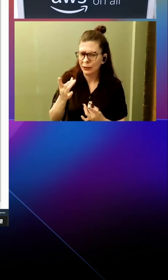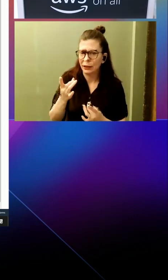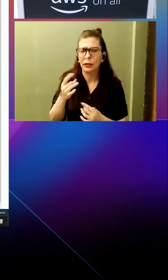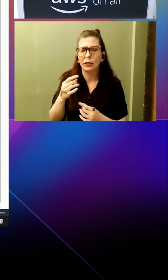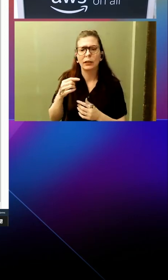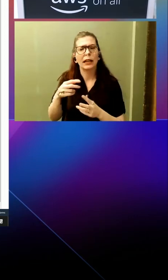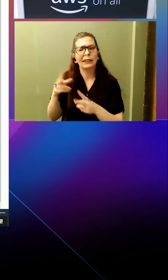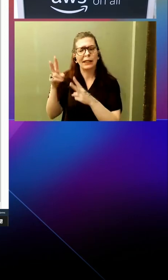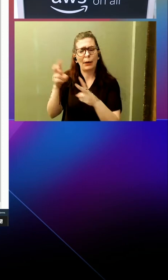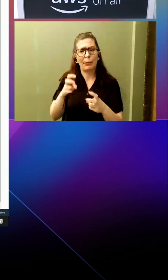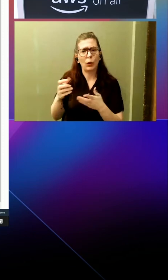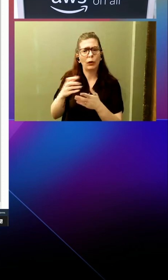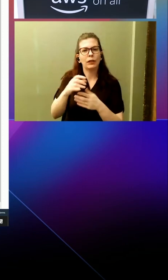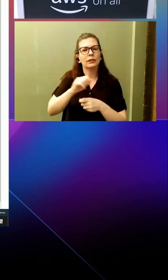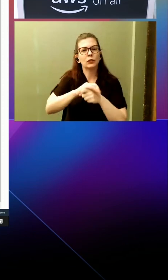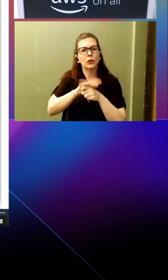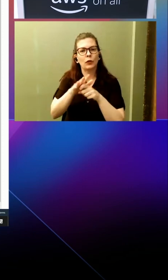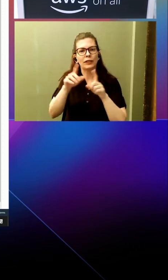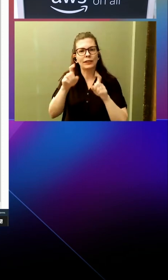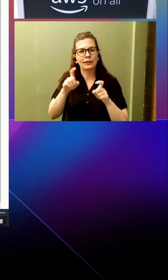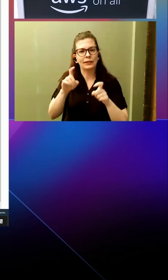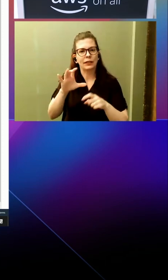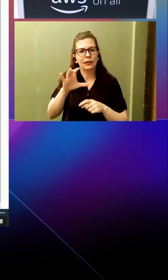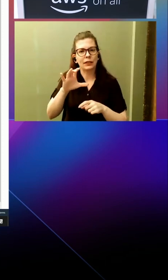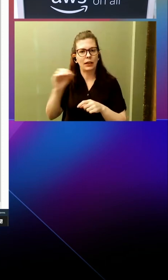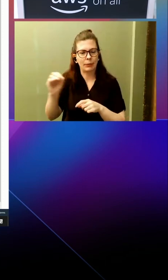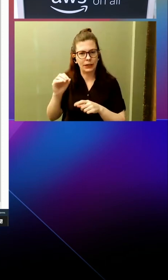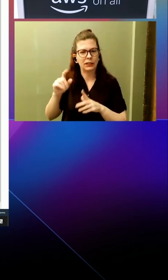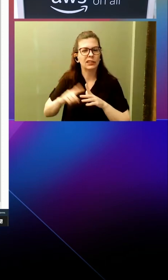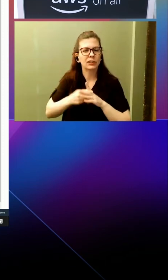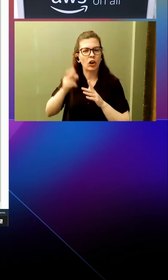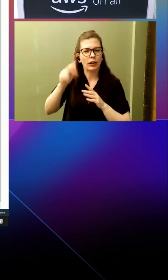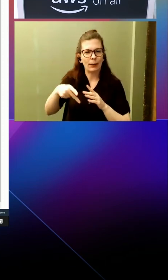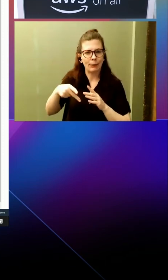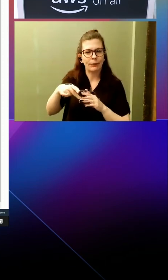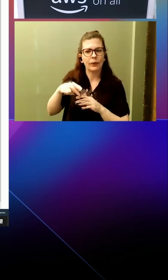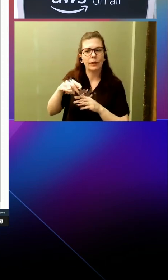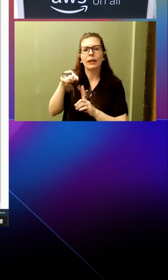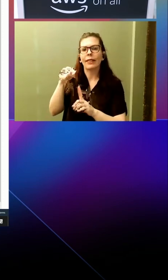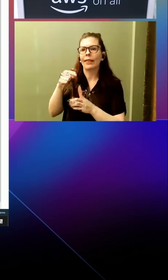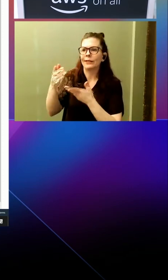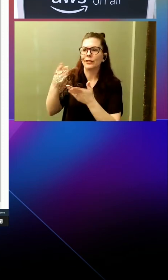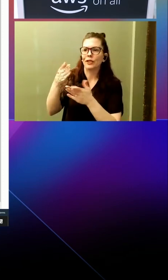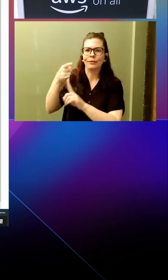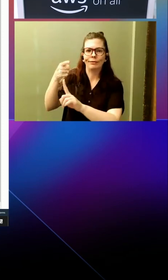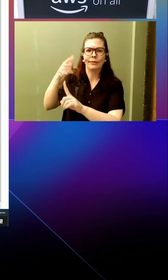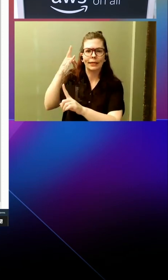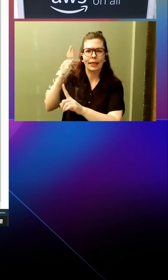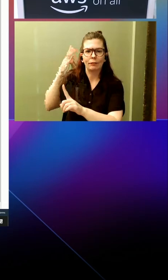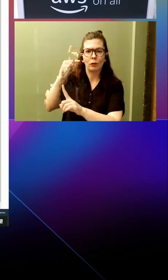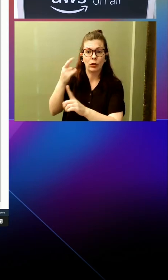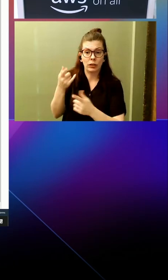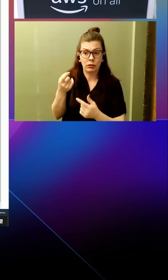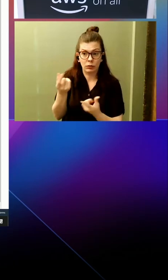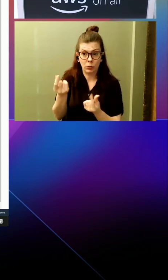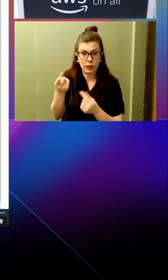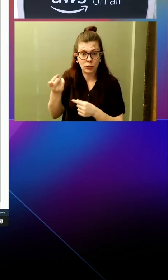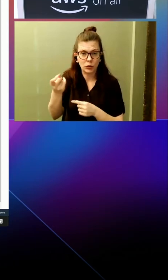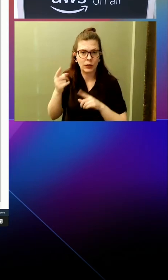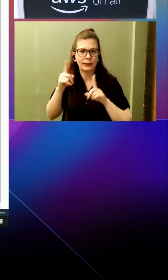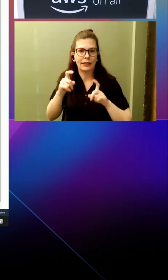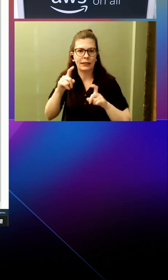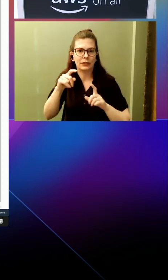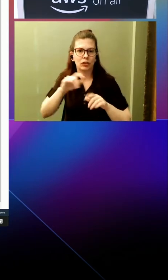COVID testing company, it's a startup company based out of California, and all they do is testing for COVID.